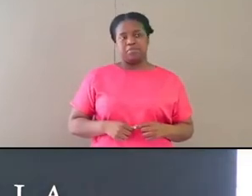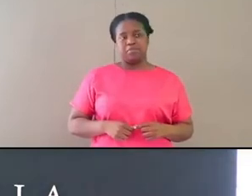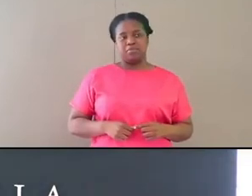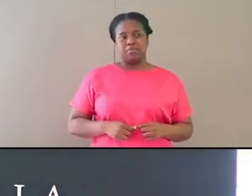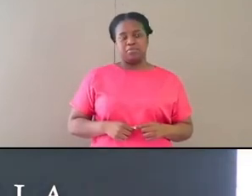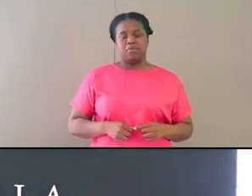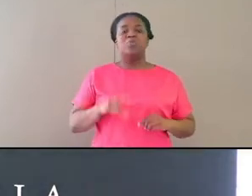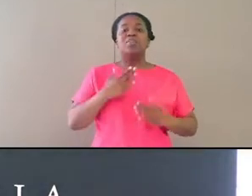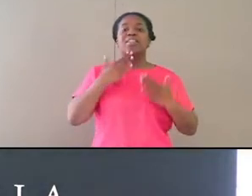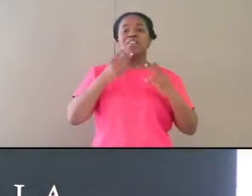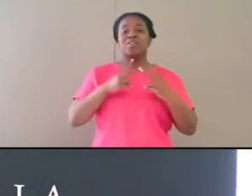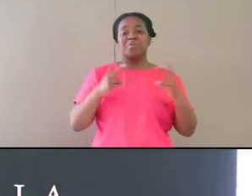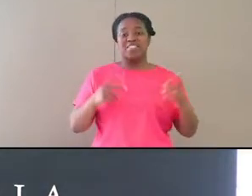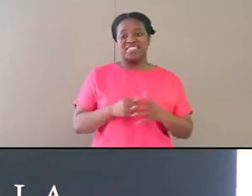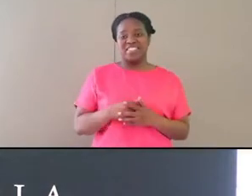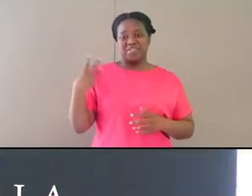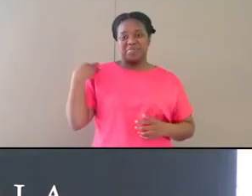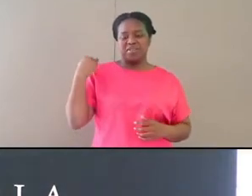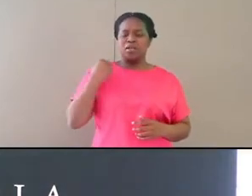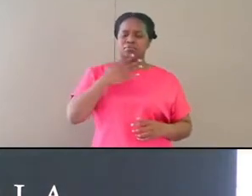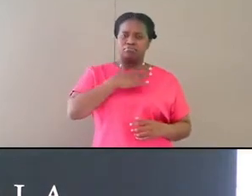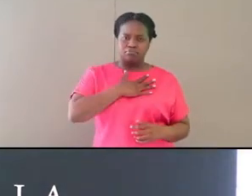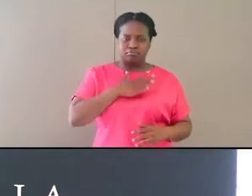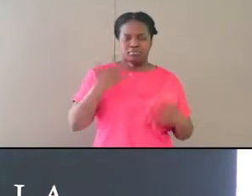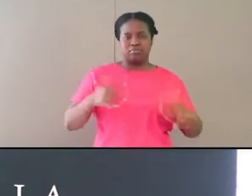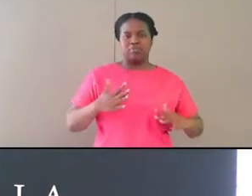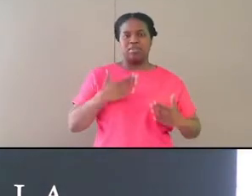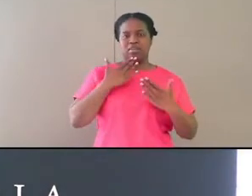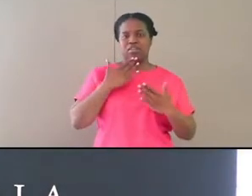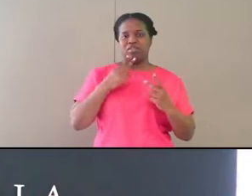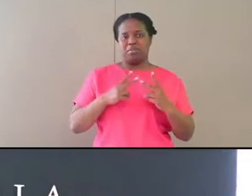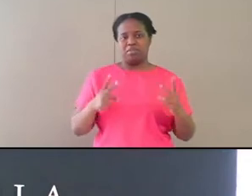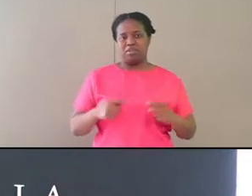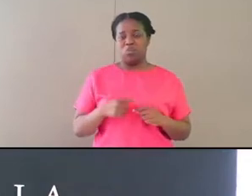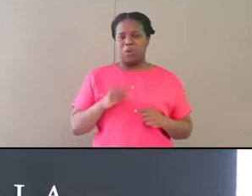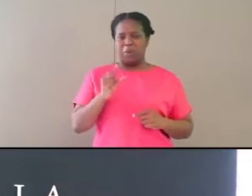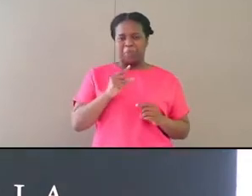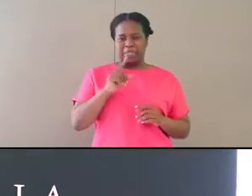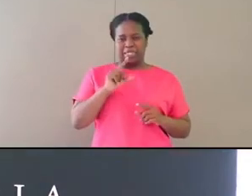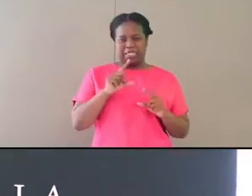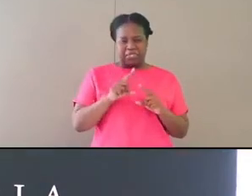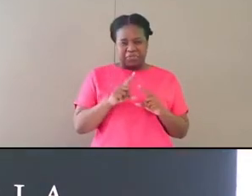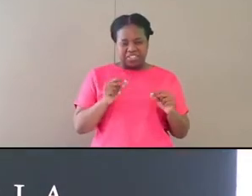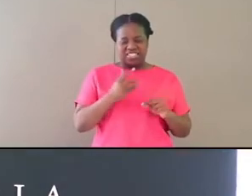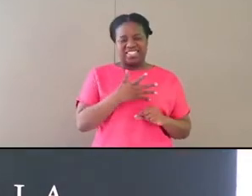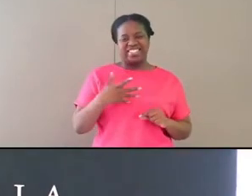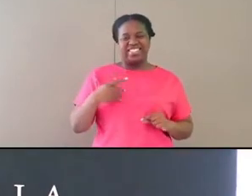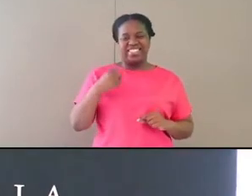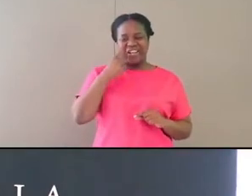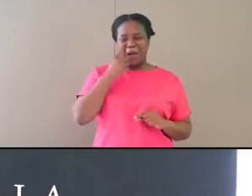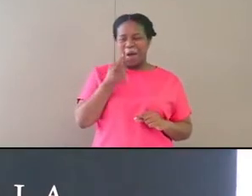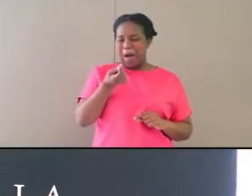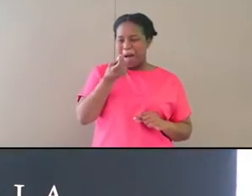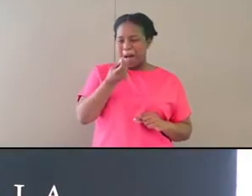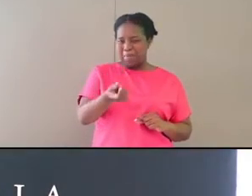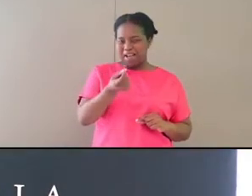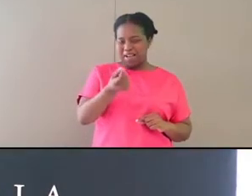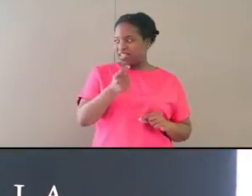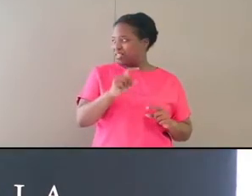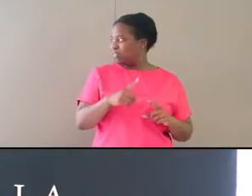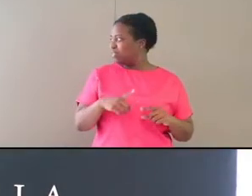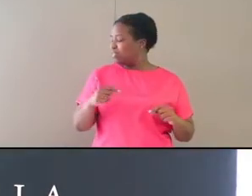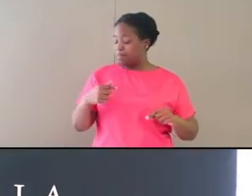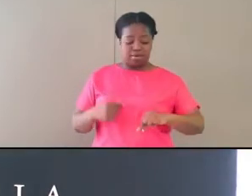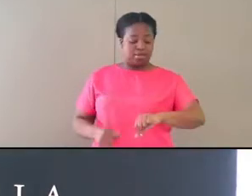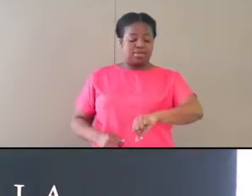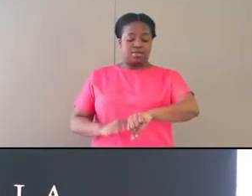So, thank you very much, Minister. Much appreciated. We're almost there, ladies and gentlemen. We're almost there. Somebody's looking